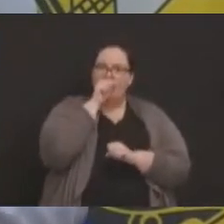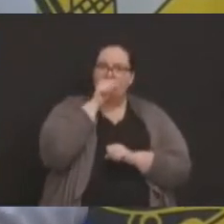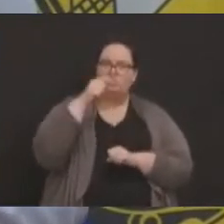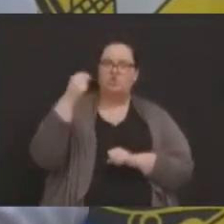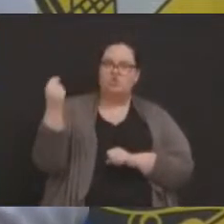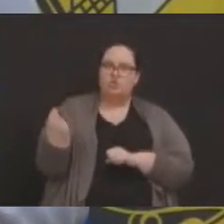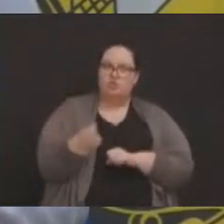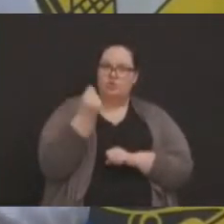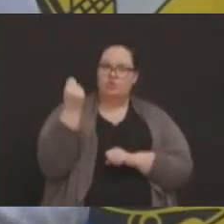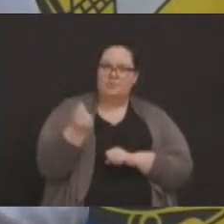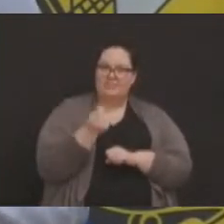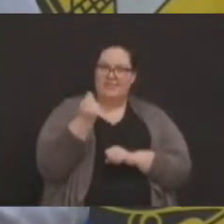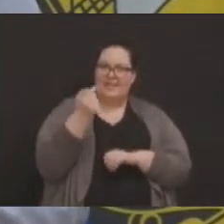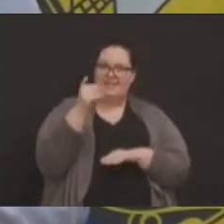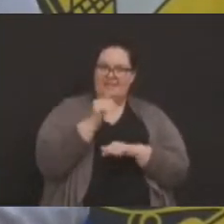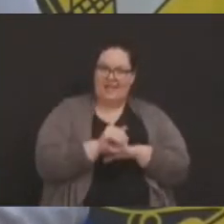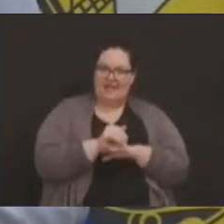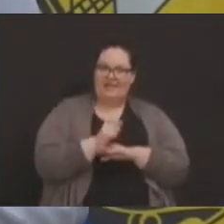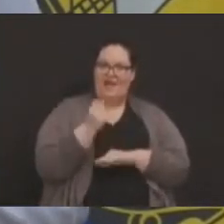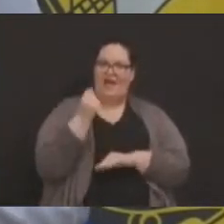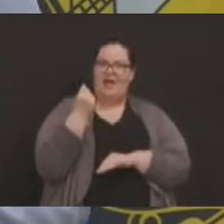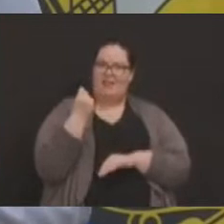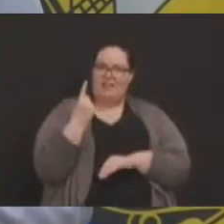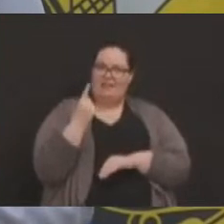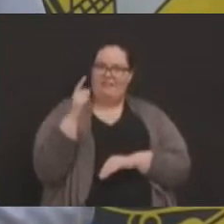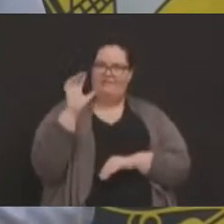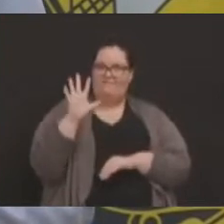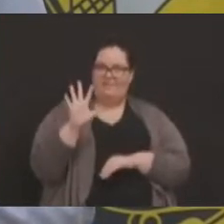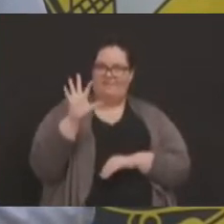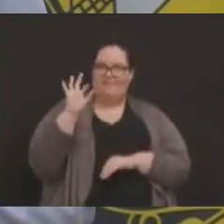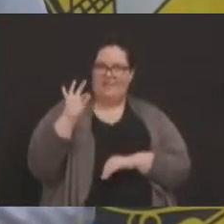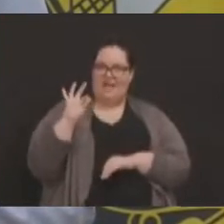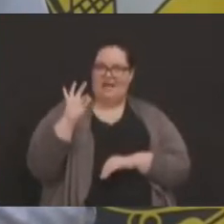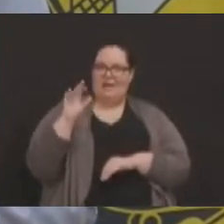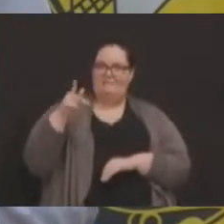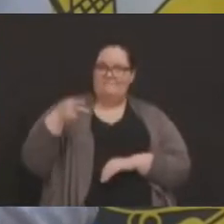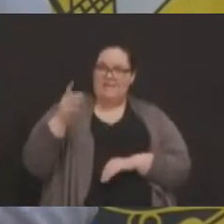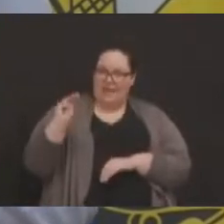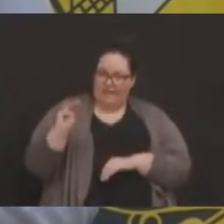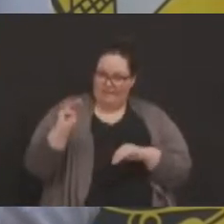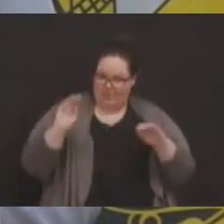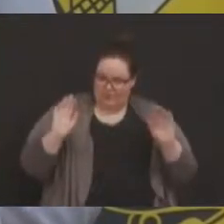clarifier, les zones 2 et 3 vont être remis à la phase orange